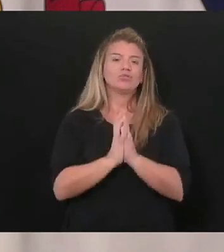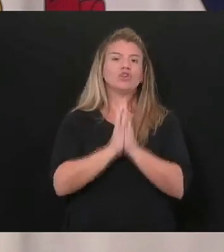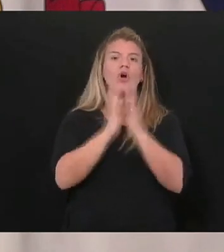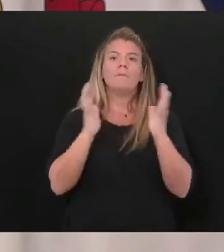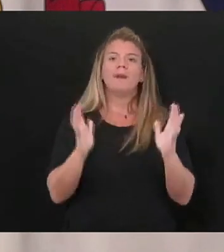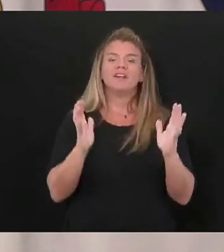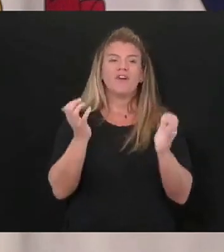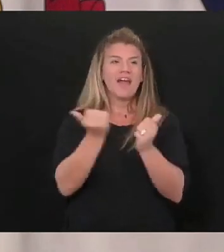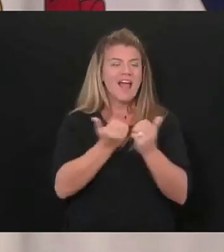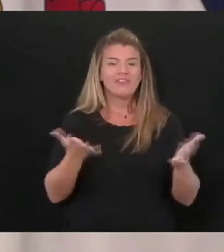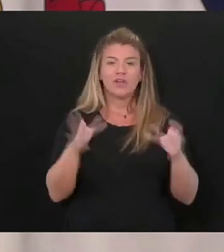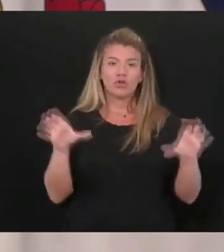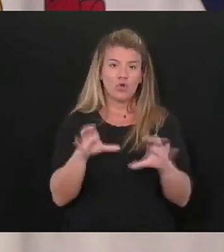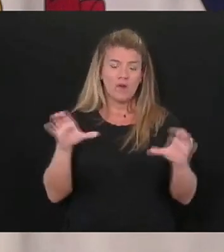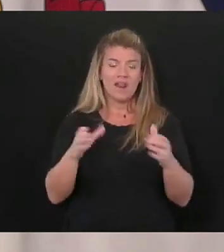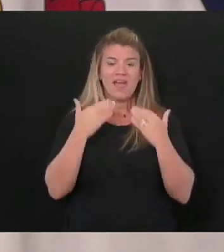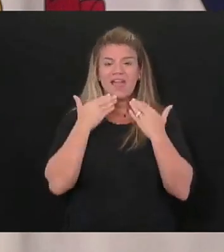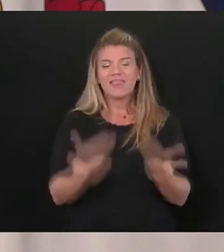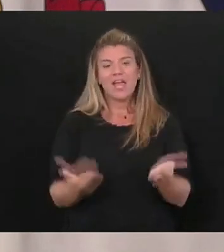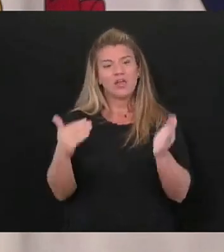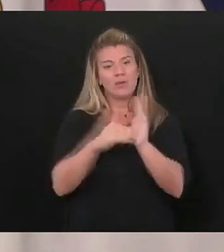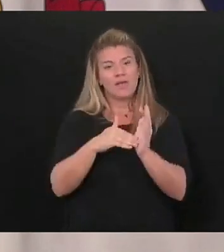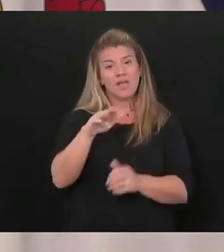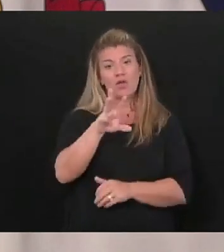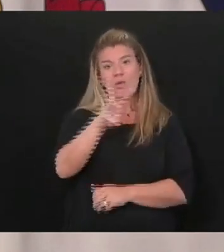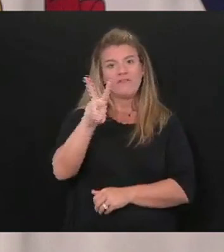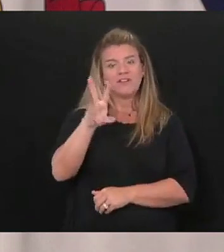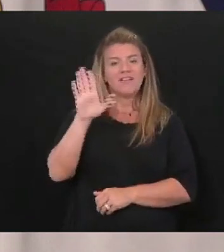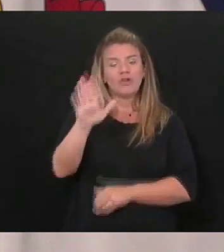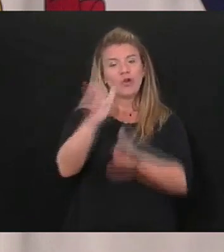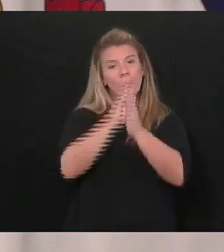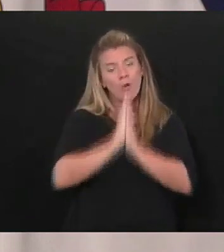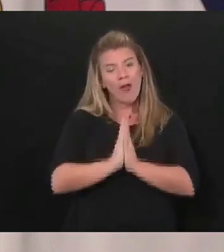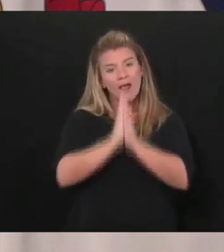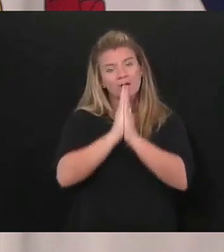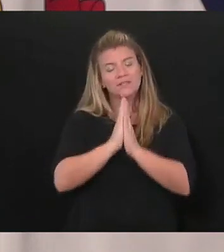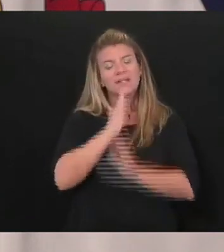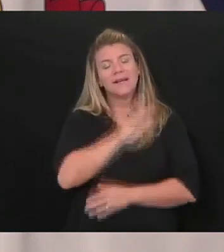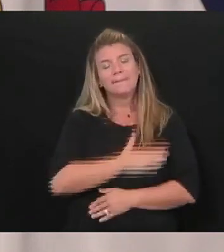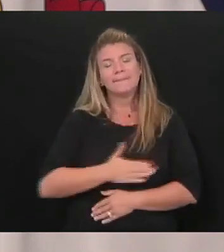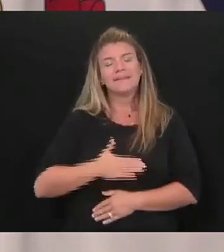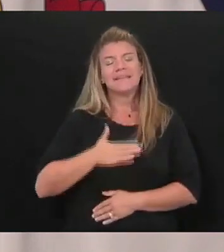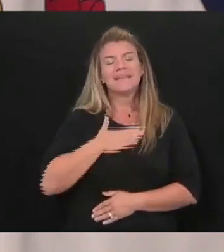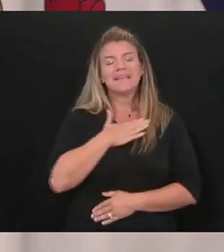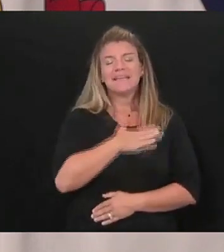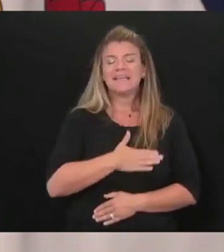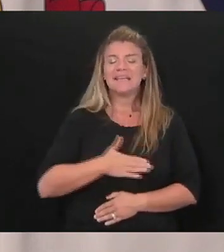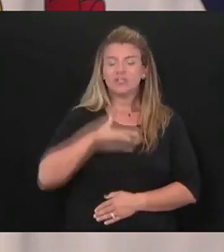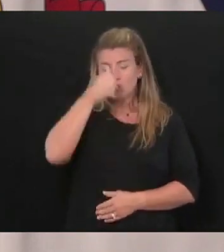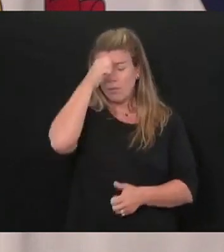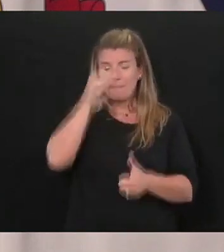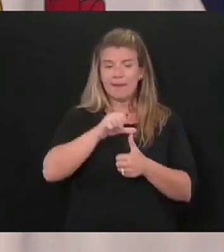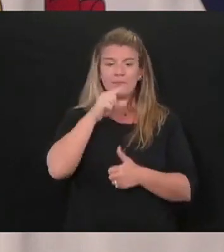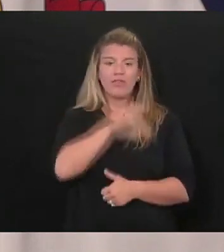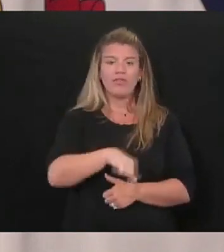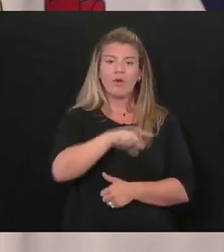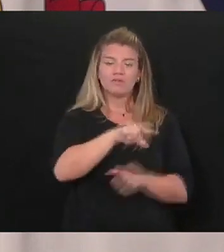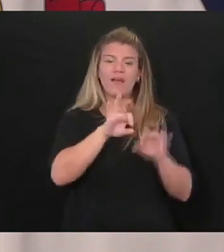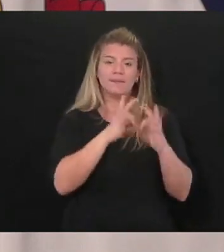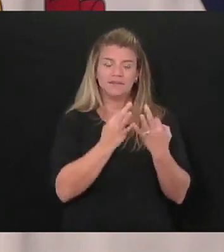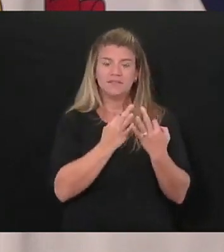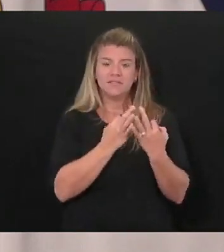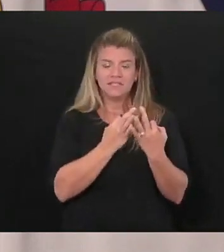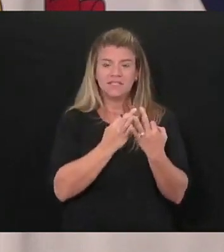all you're doing. Thank you again, West Virginia, for all your prayers. Please especially remember these families.